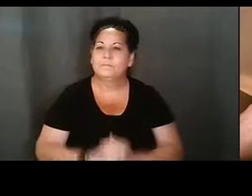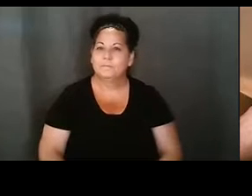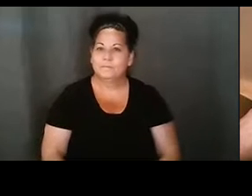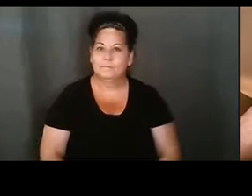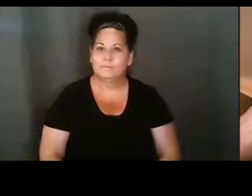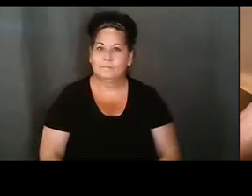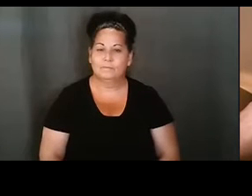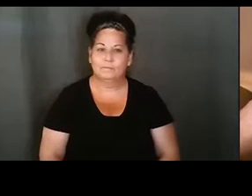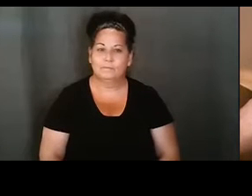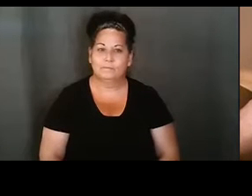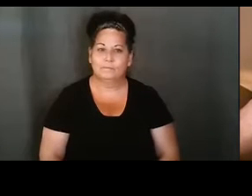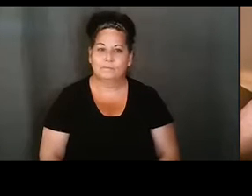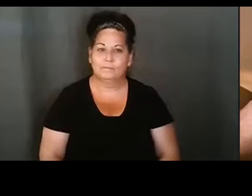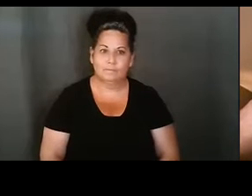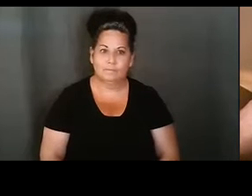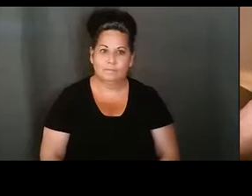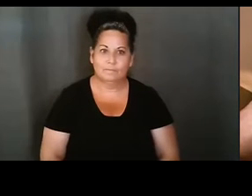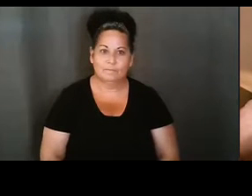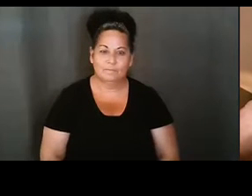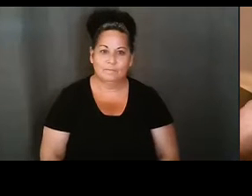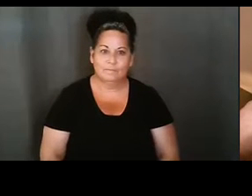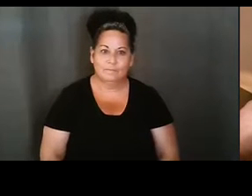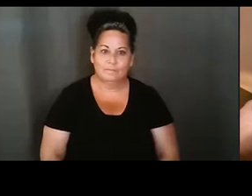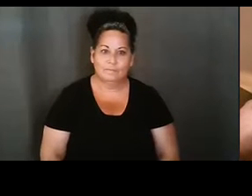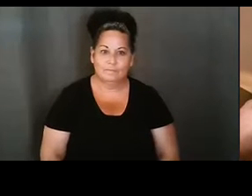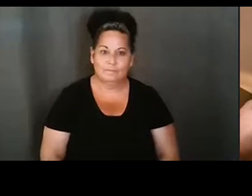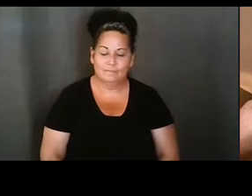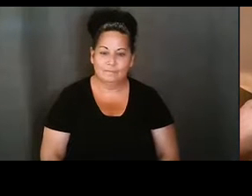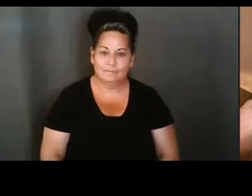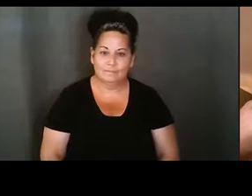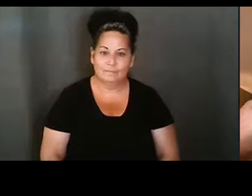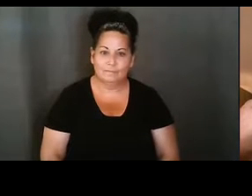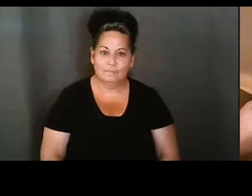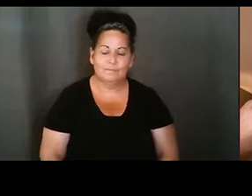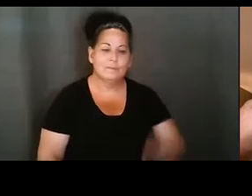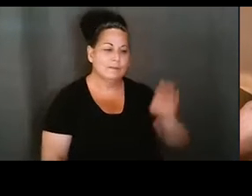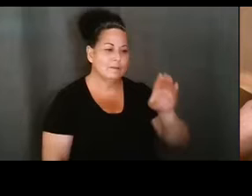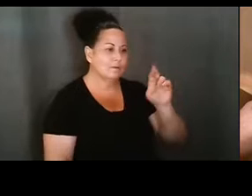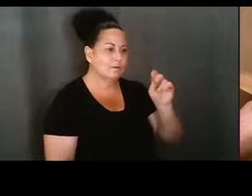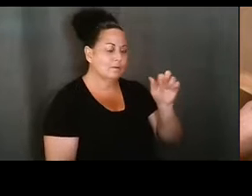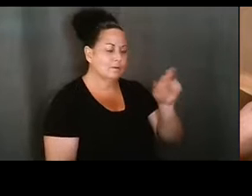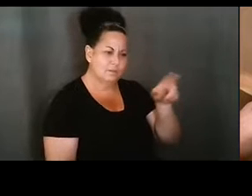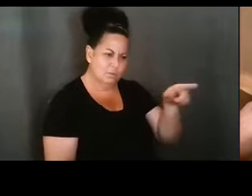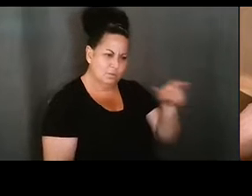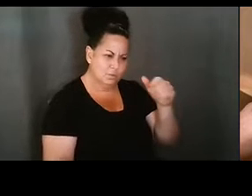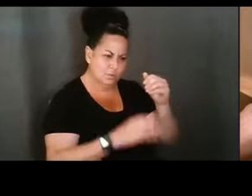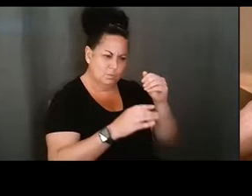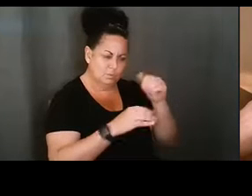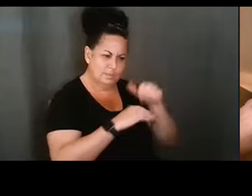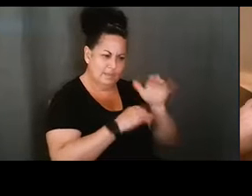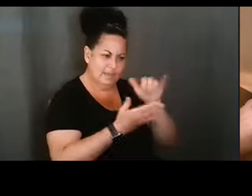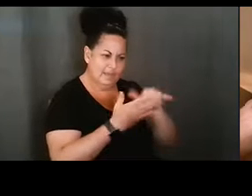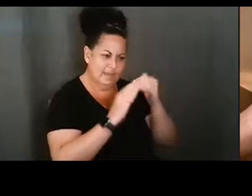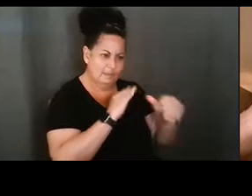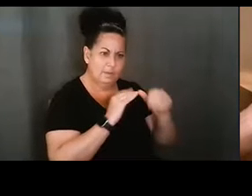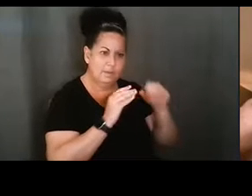Who's going to be my next courageous parent? Did you send this, Ms. Bronner? Did you send that via email or? No, ma'am. In